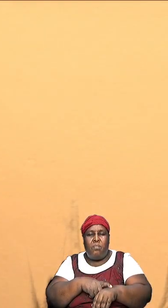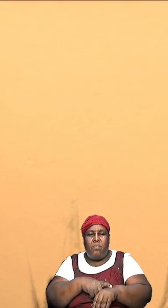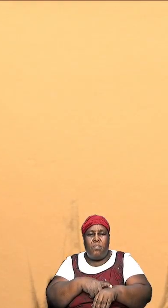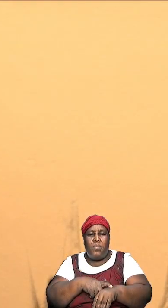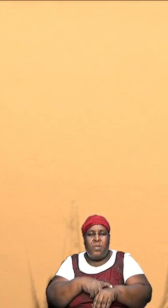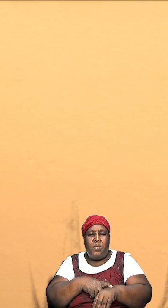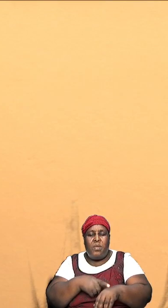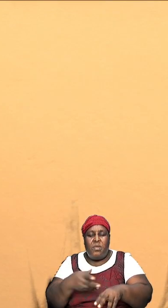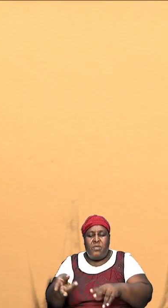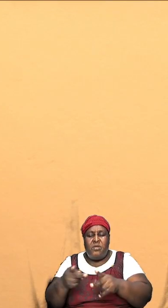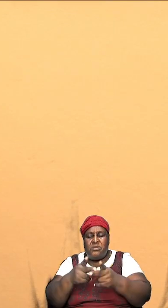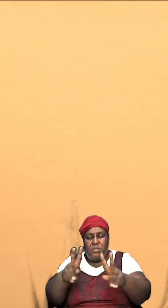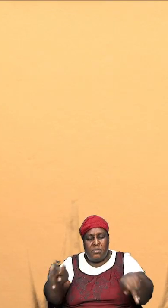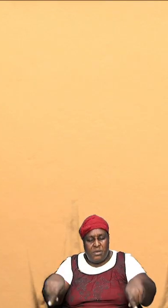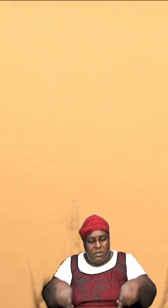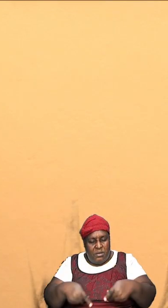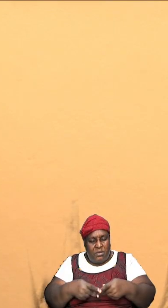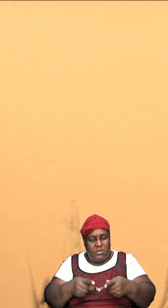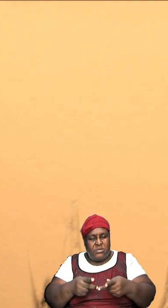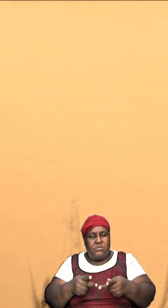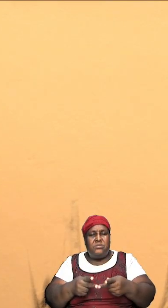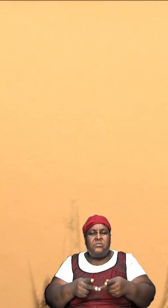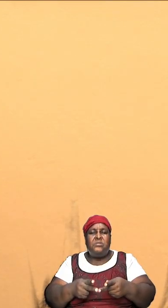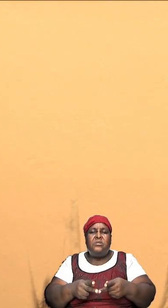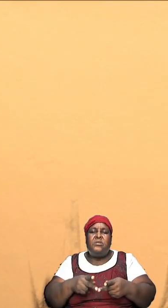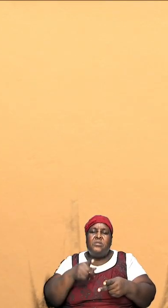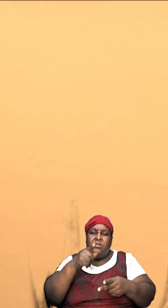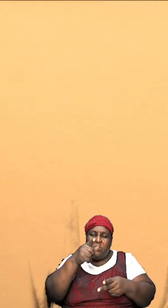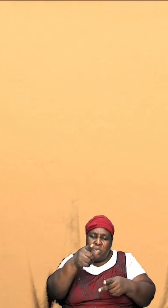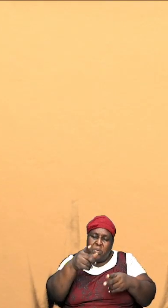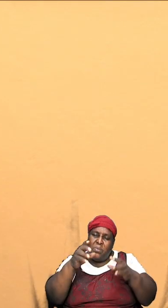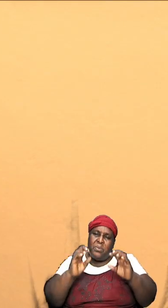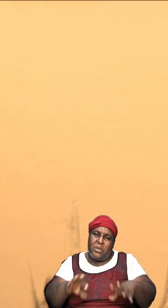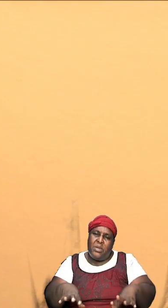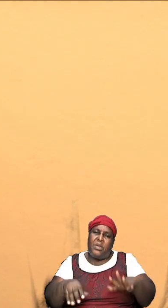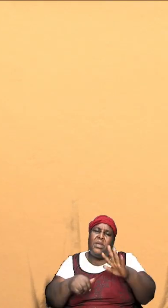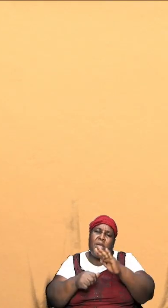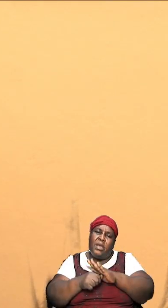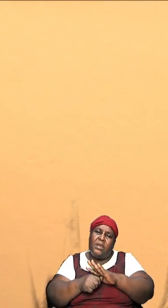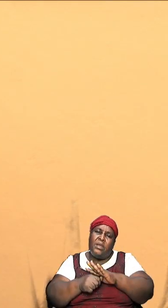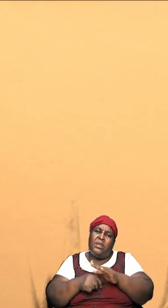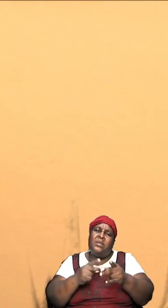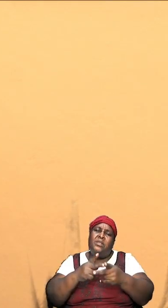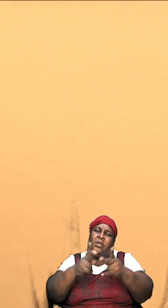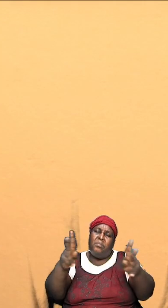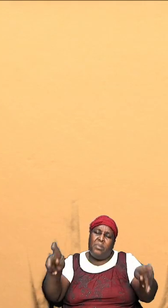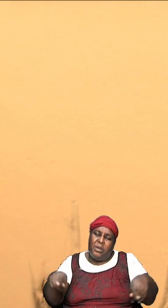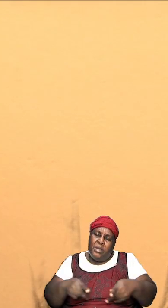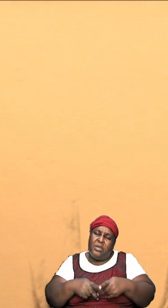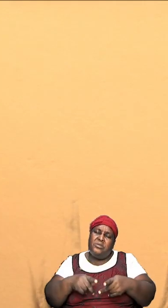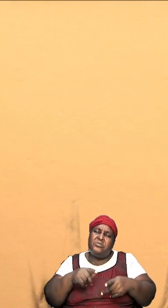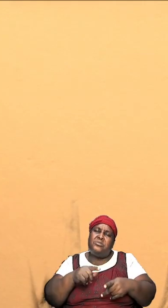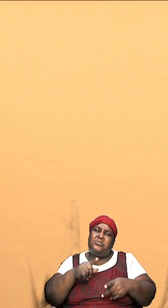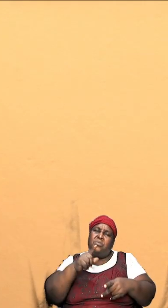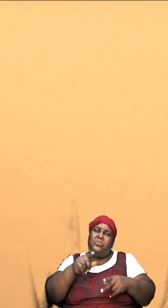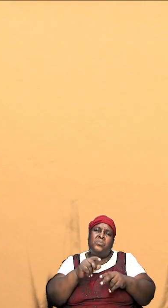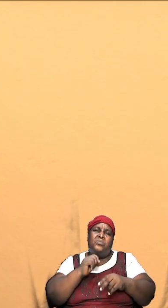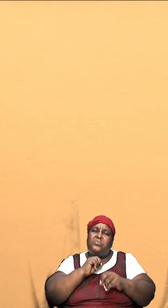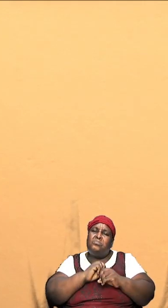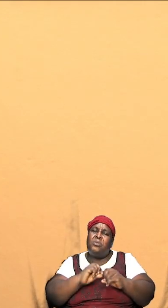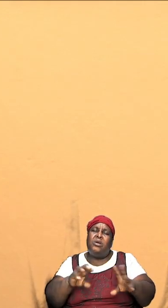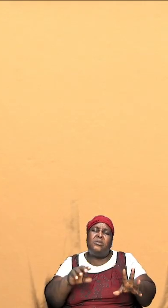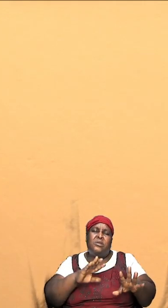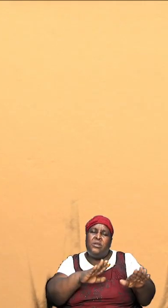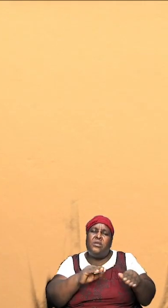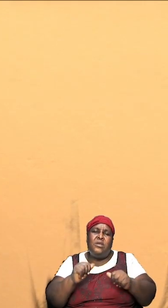there is a place that you can hide. There is a place that you should not neglect. There's a place that if